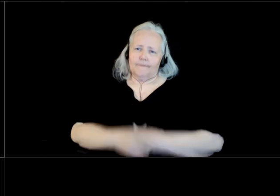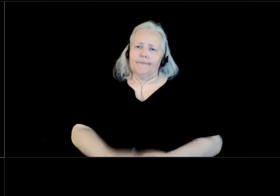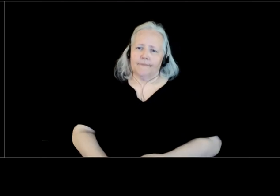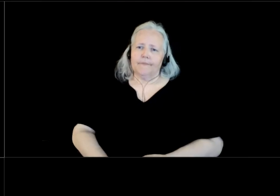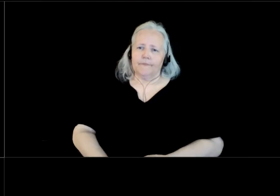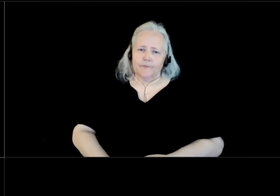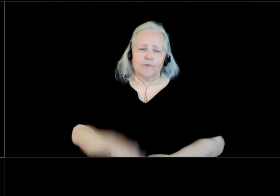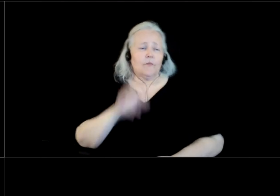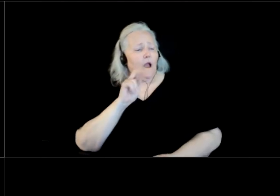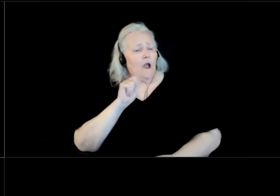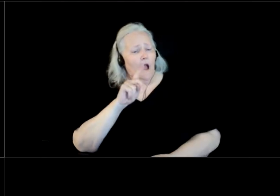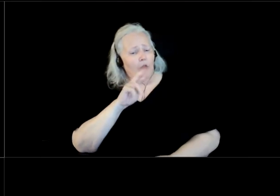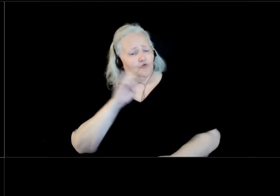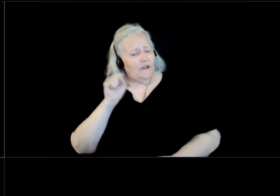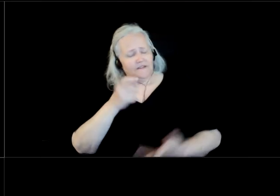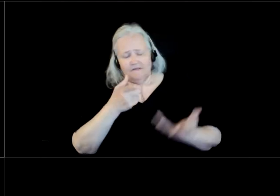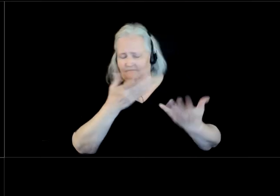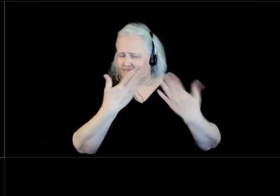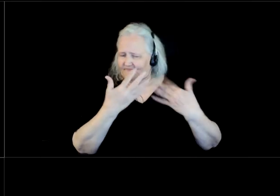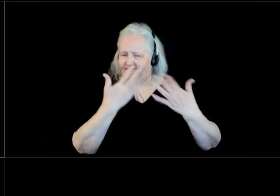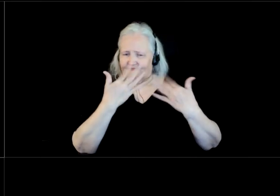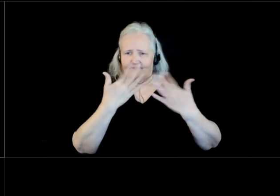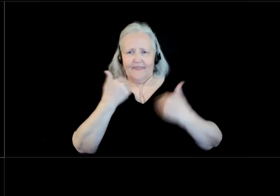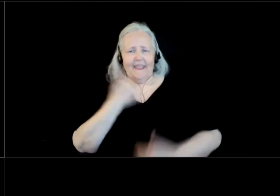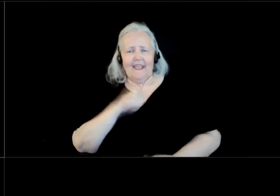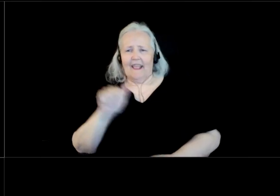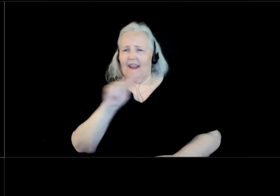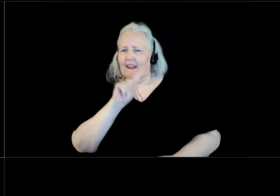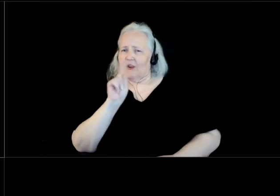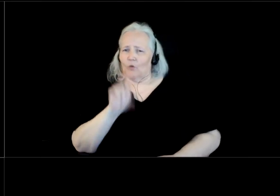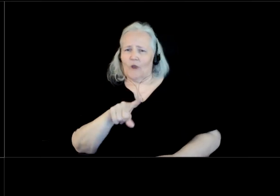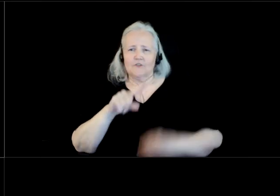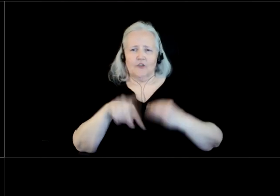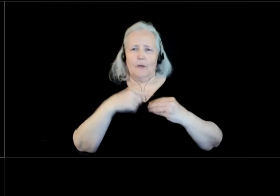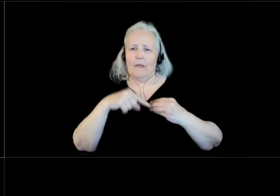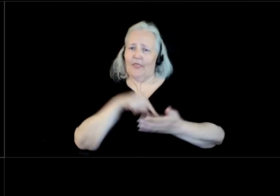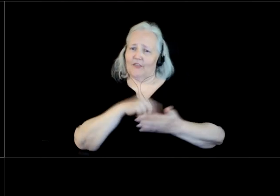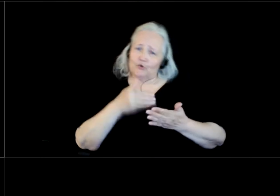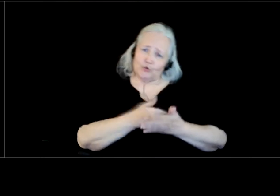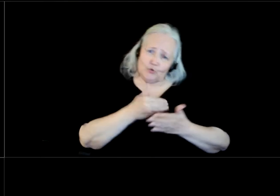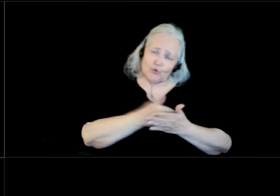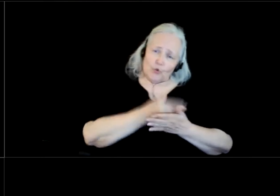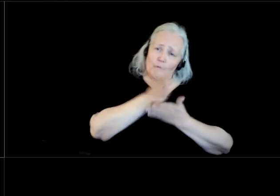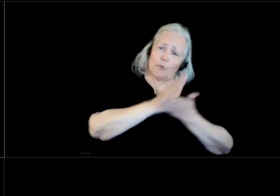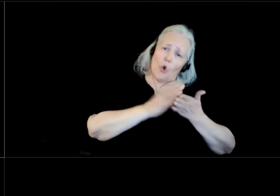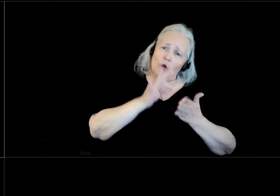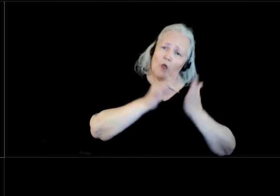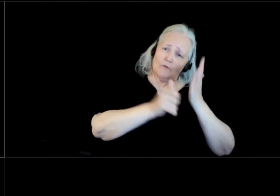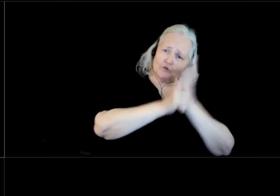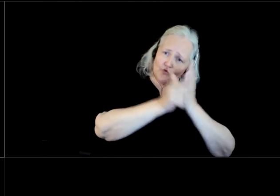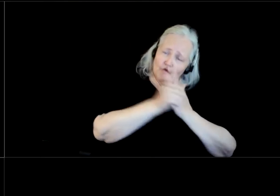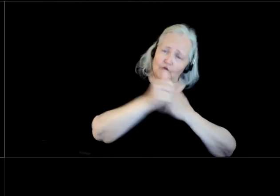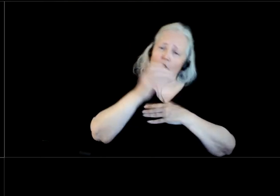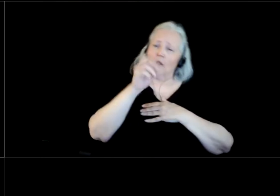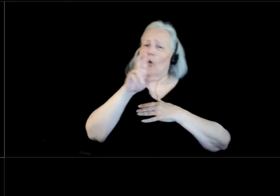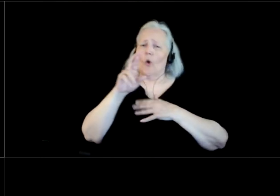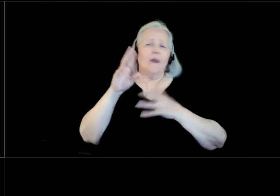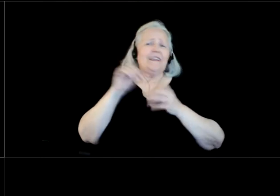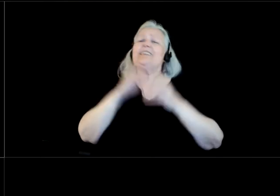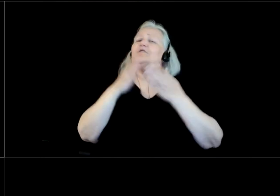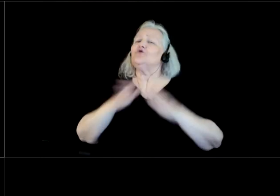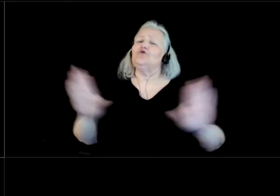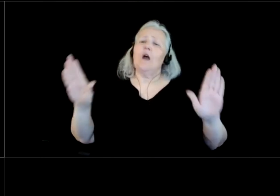Everybody, please keep on submitting any questions you have about the section or about any of the broad issues we're talking about here.